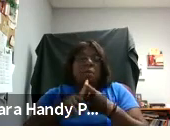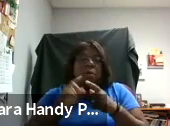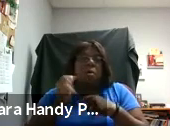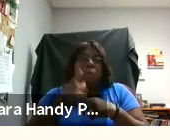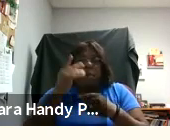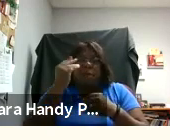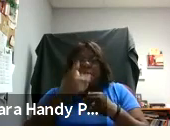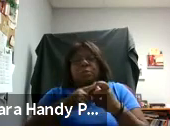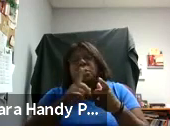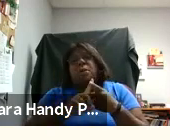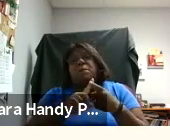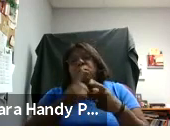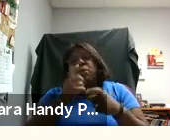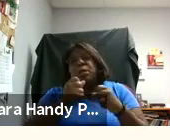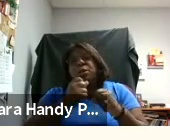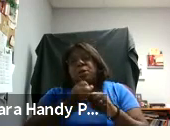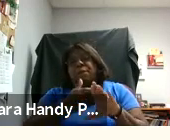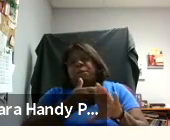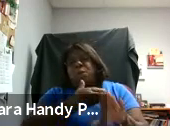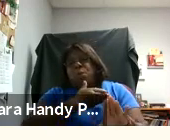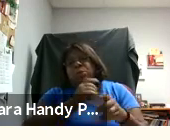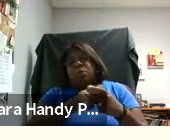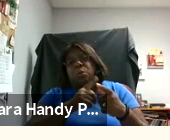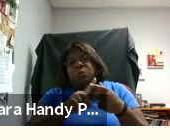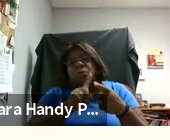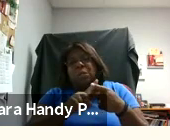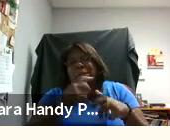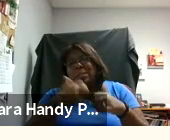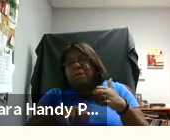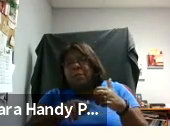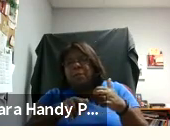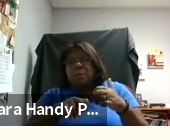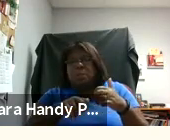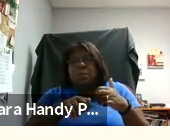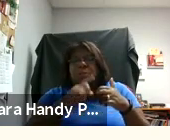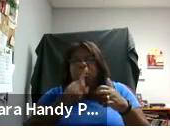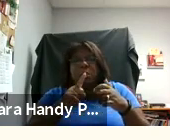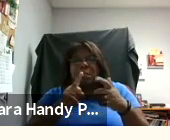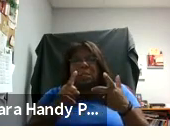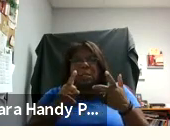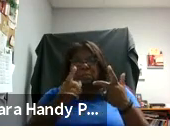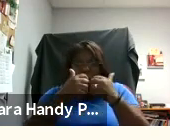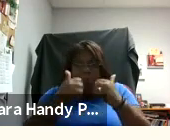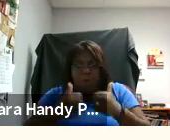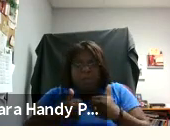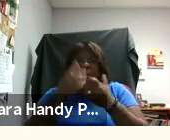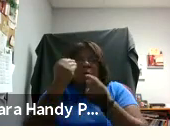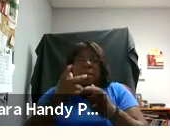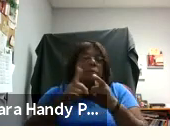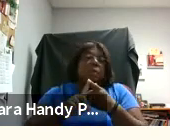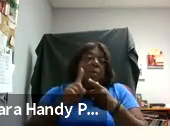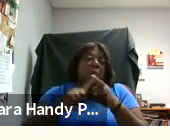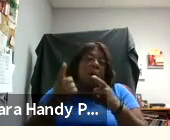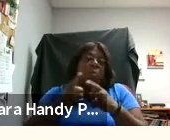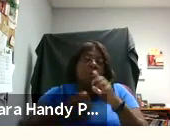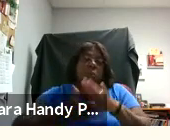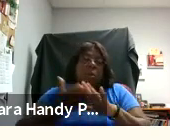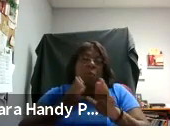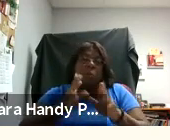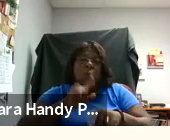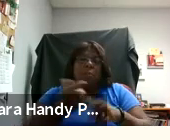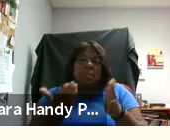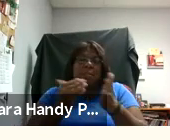year before. So it was really hard to pull that data apart. So that's why I need to run all these reports again now